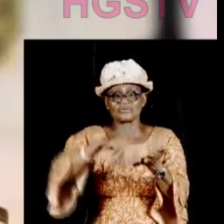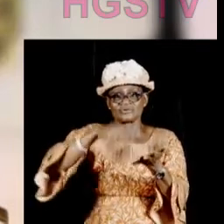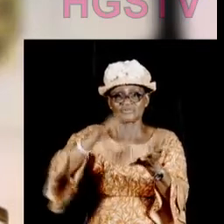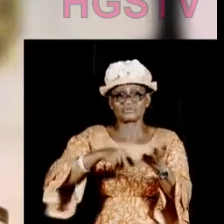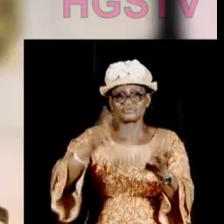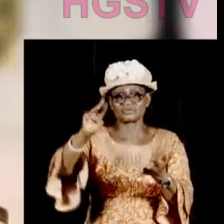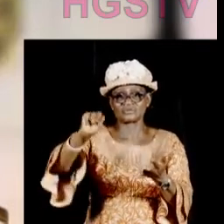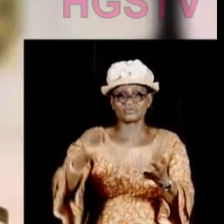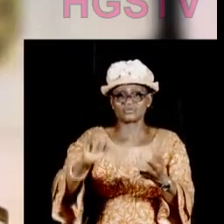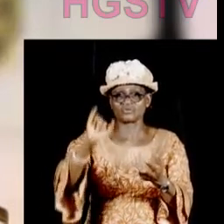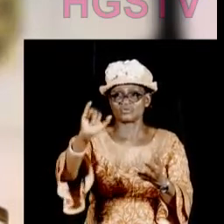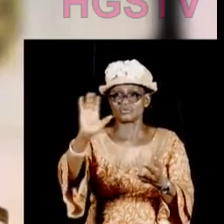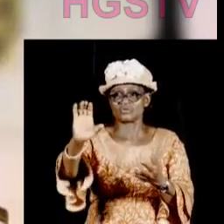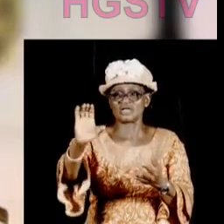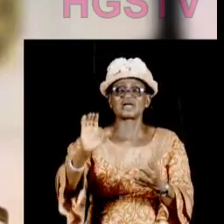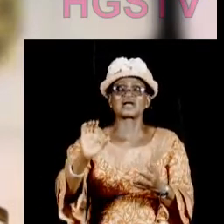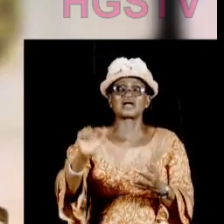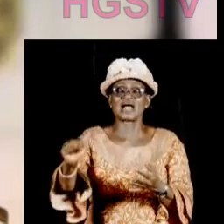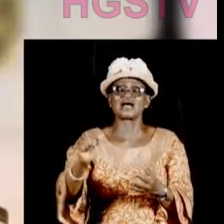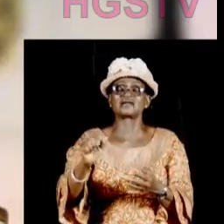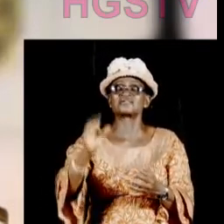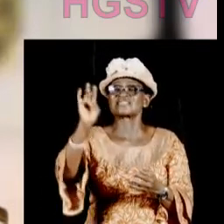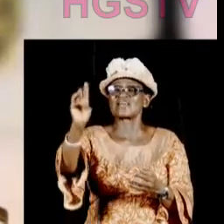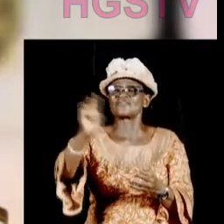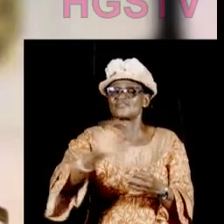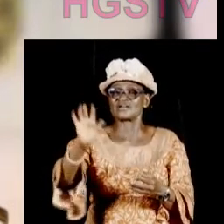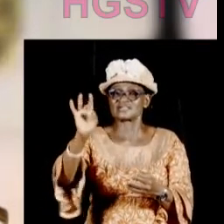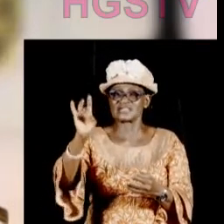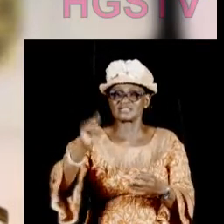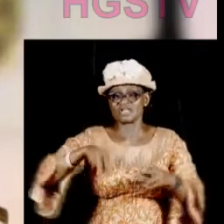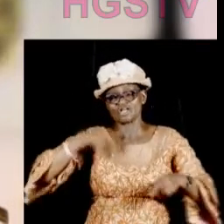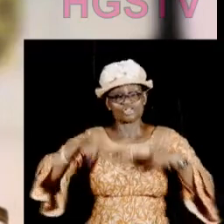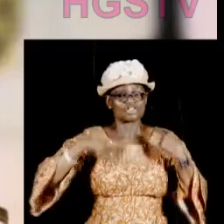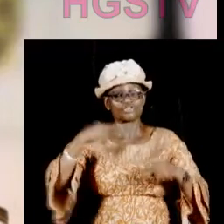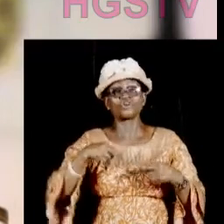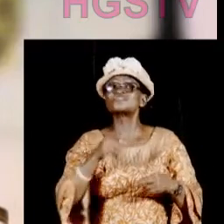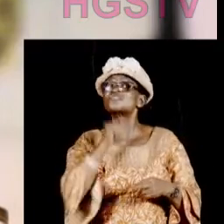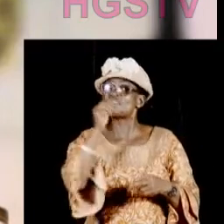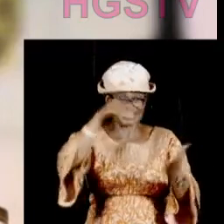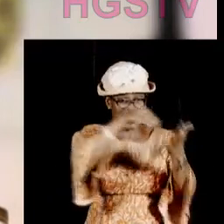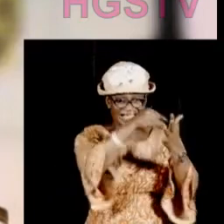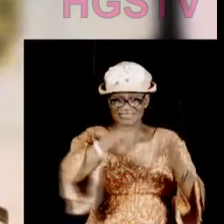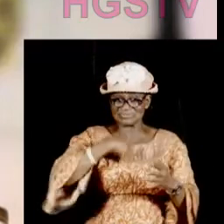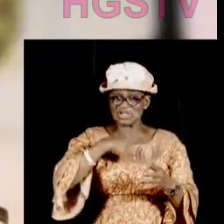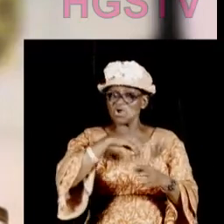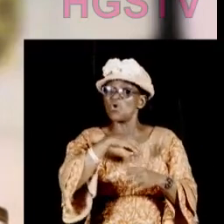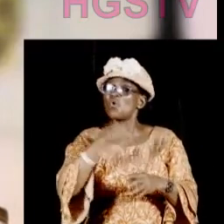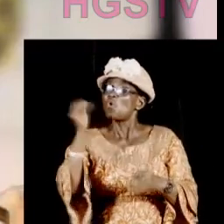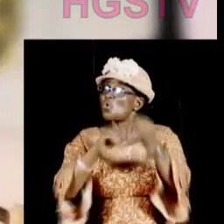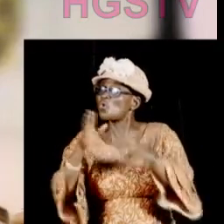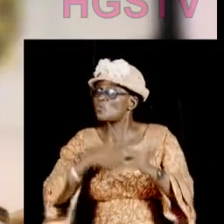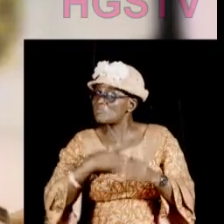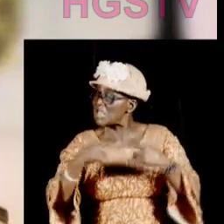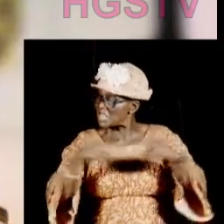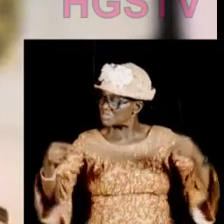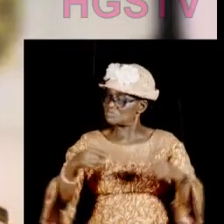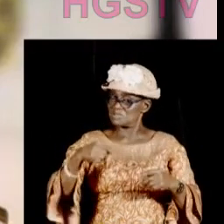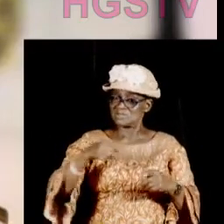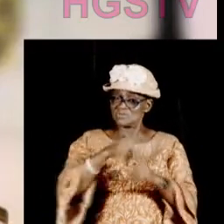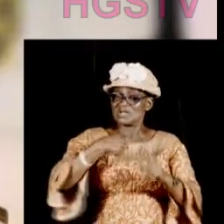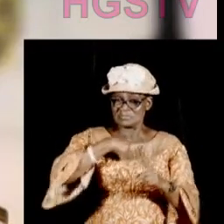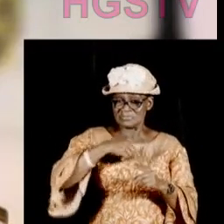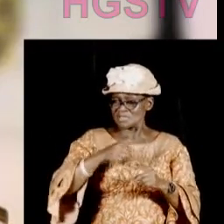7, verse 8. Micah 7, 8. He said, rejoice not against me, O my enemy. When I fall, I